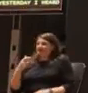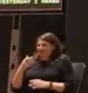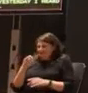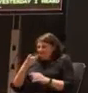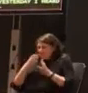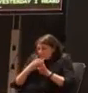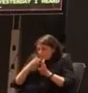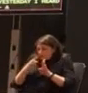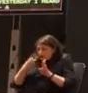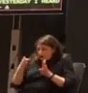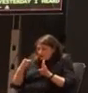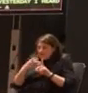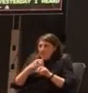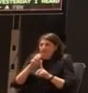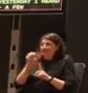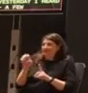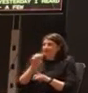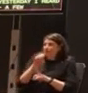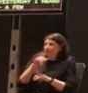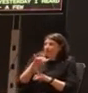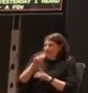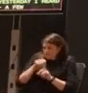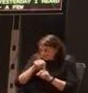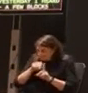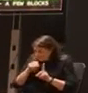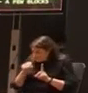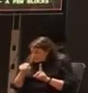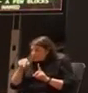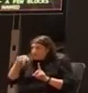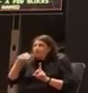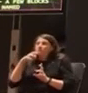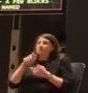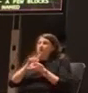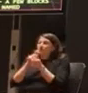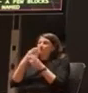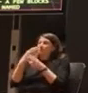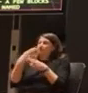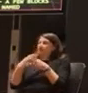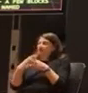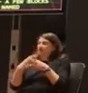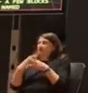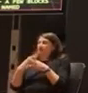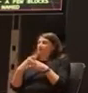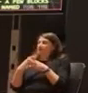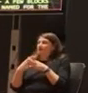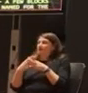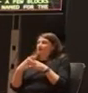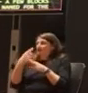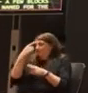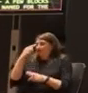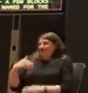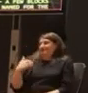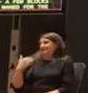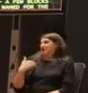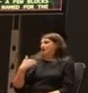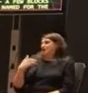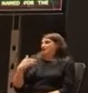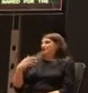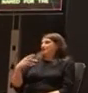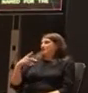on East Union are going to be named for the young postman who had the